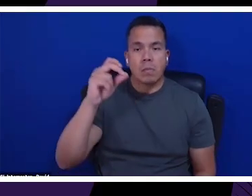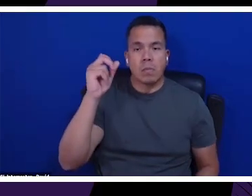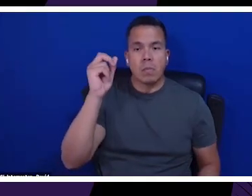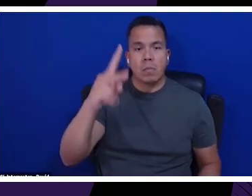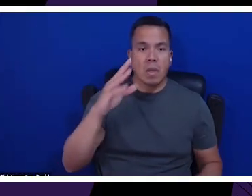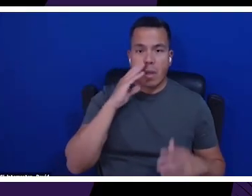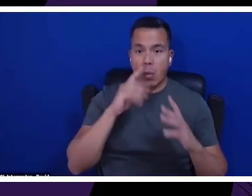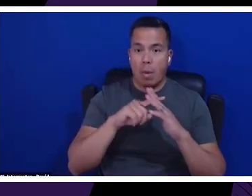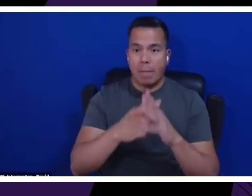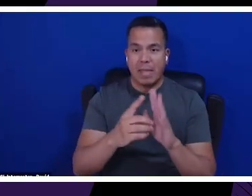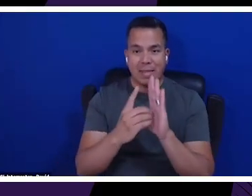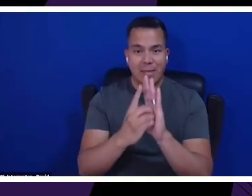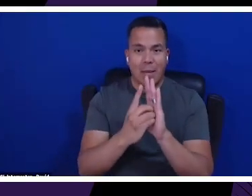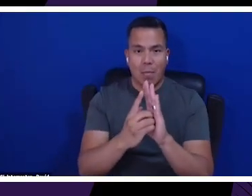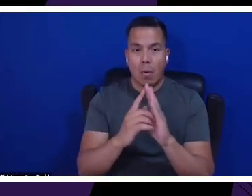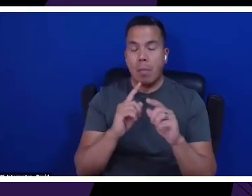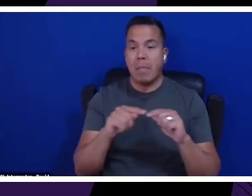will continue this session during